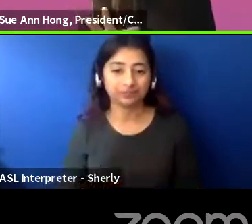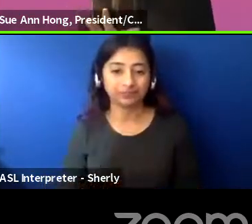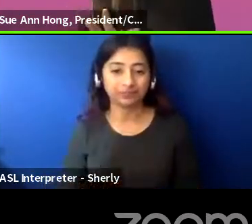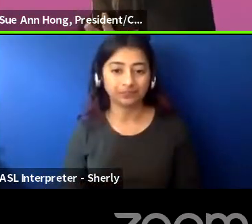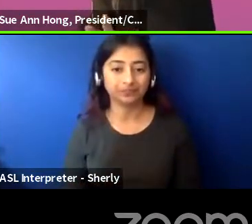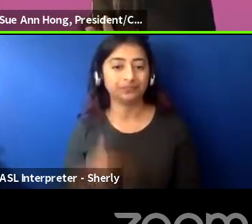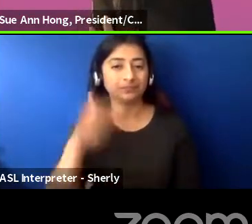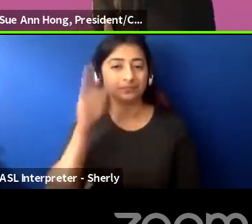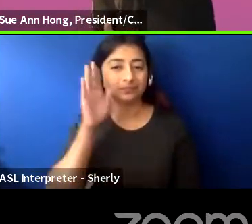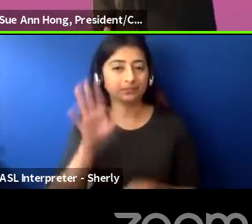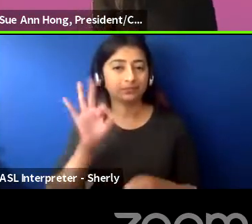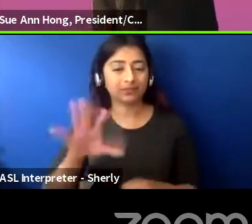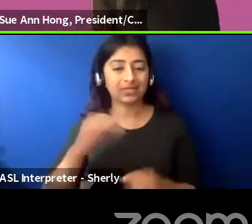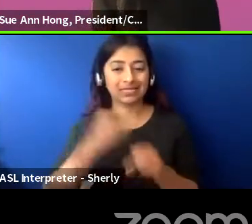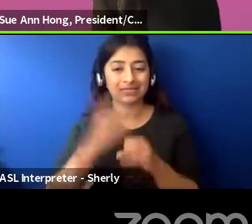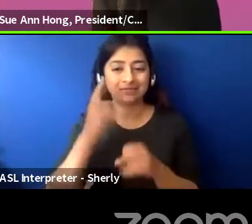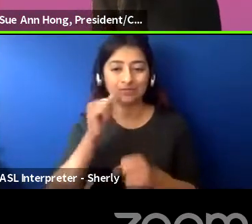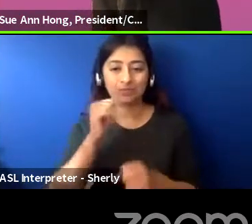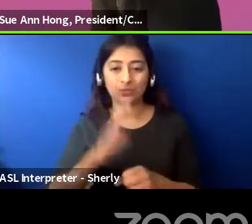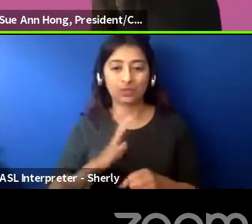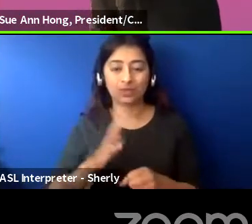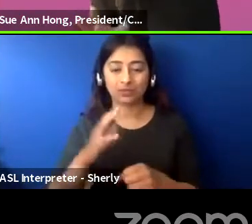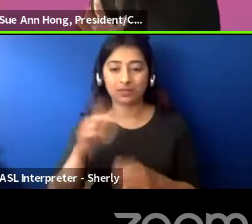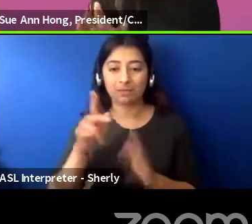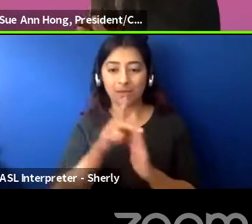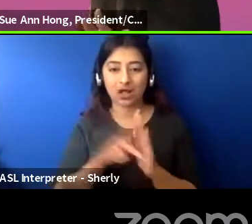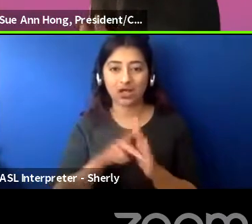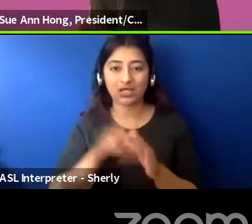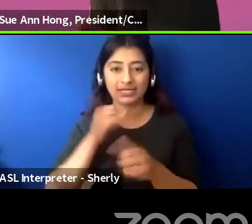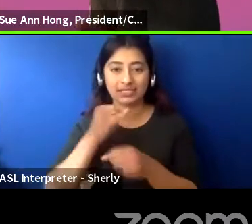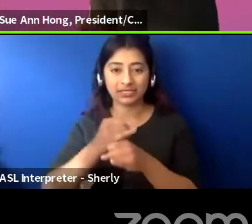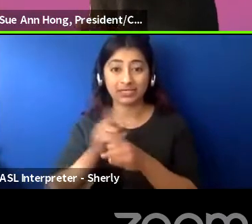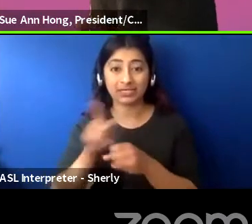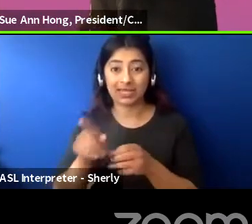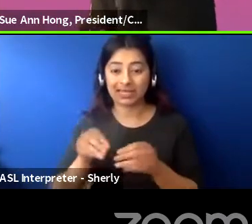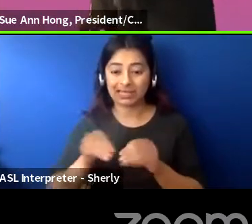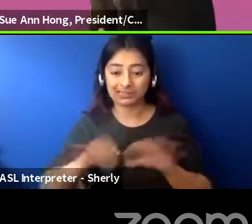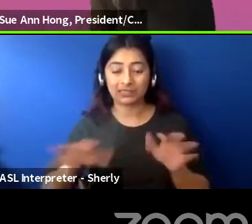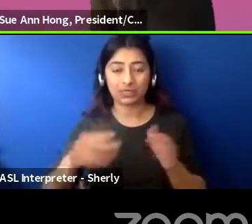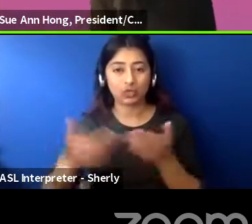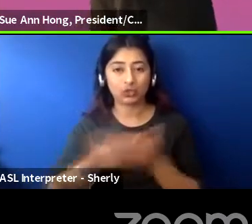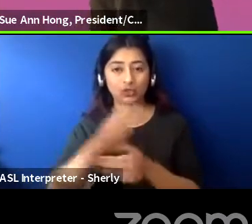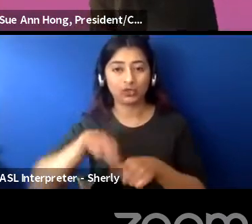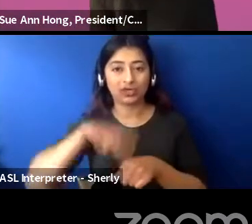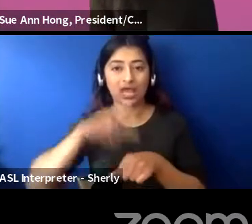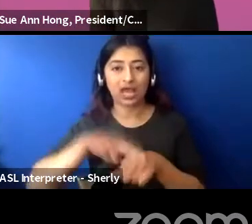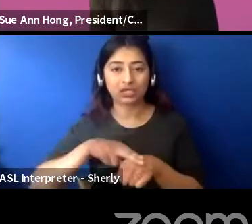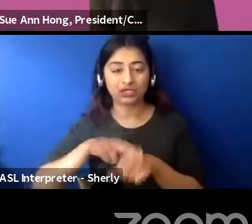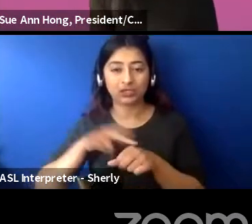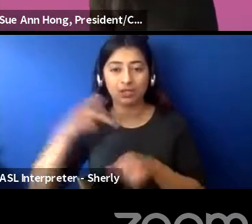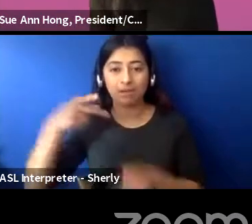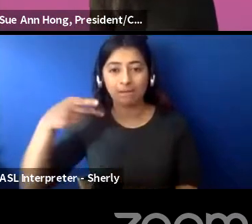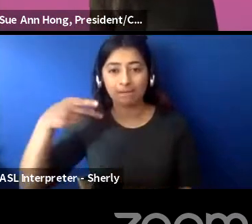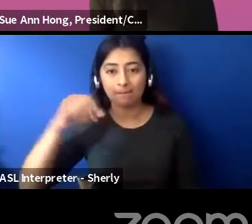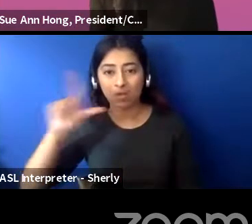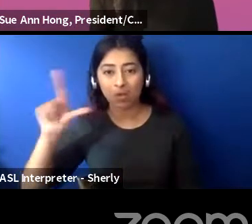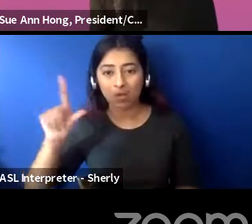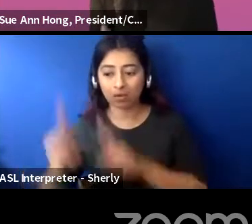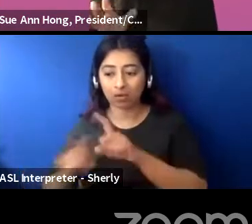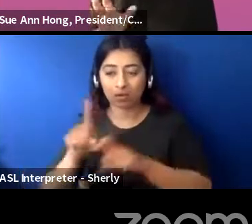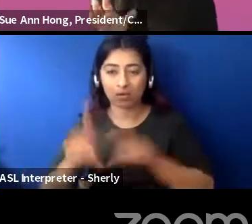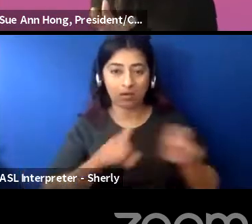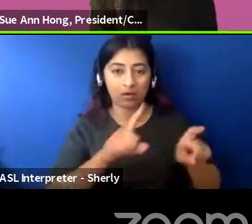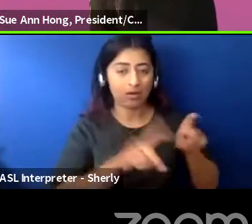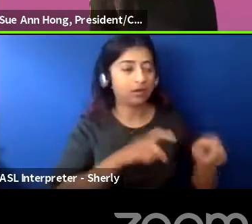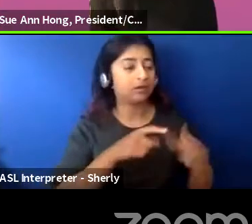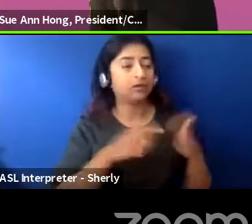you the Institute of Women's Policy Research that released a powerful new national poll of women across the country about what are